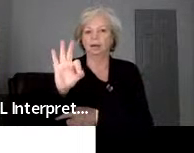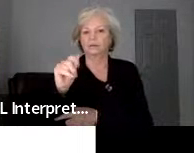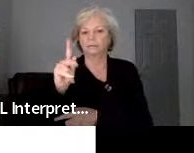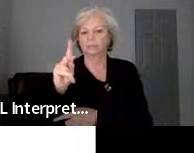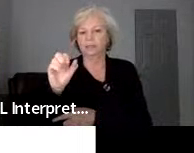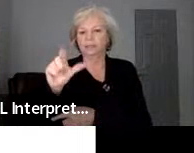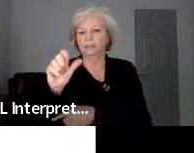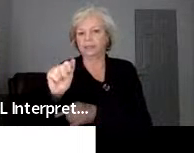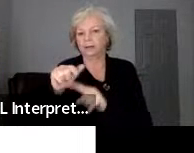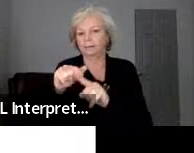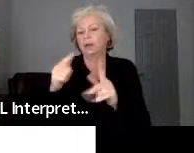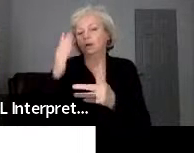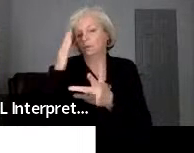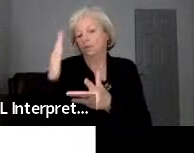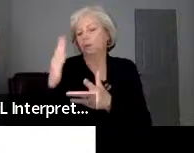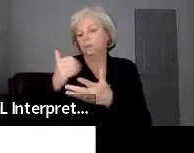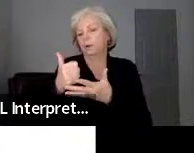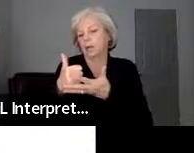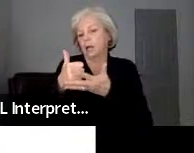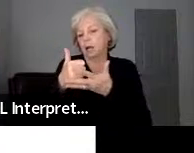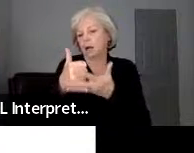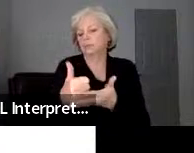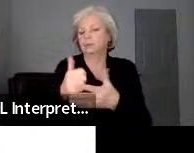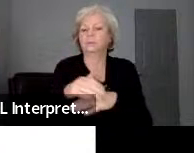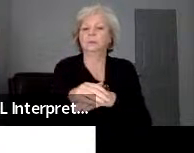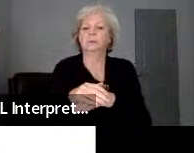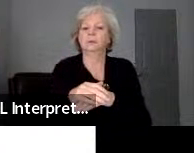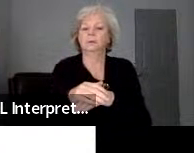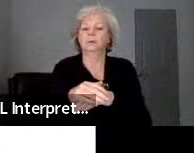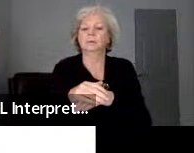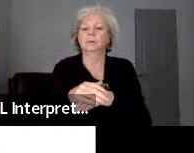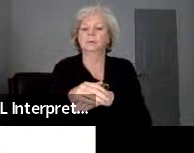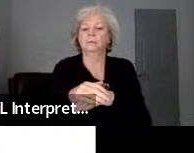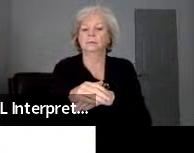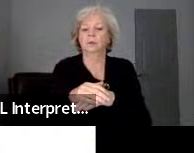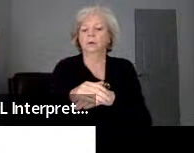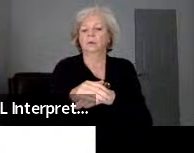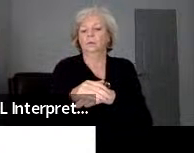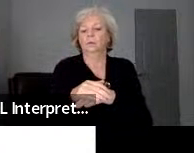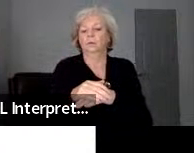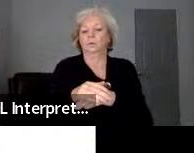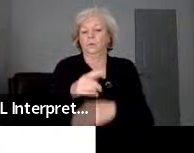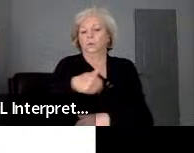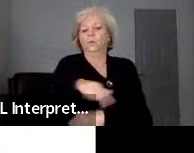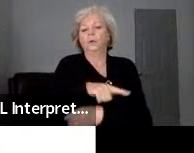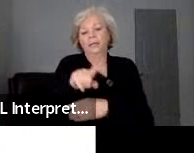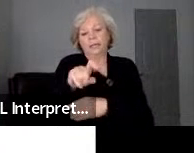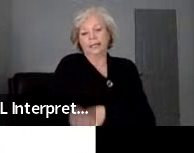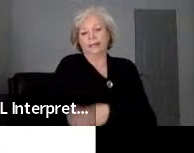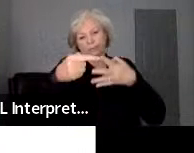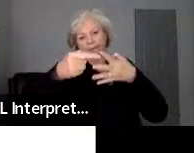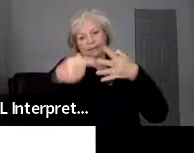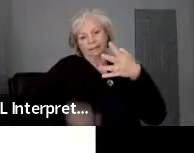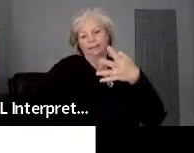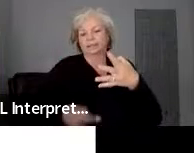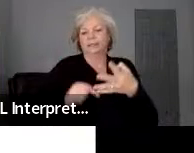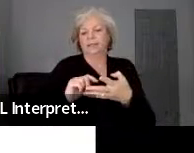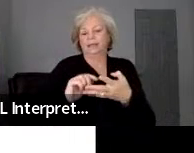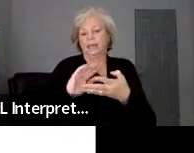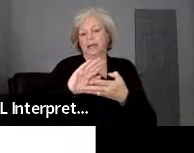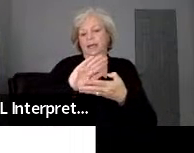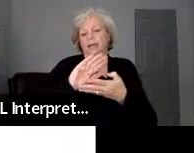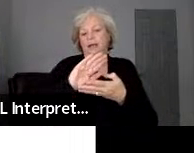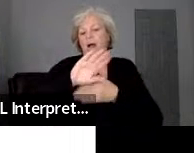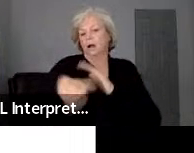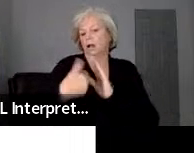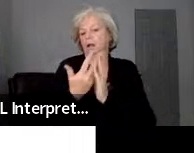help you. And so, again, we can go on about all the work that we have done, but one thing that raised